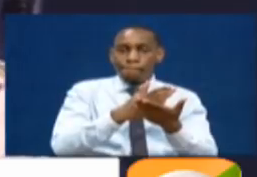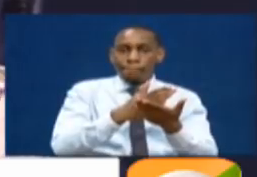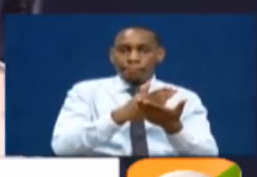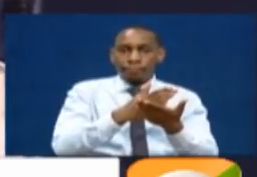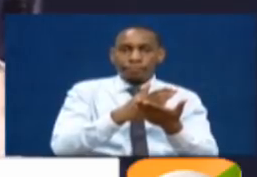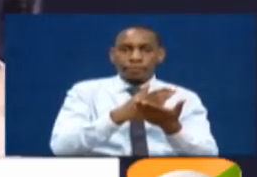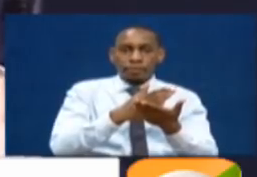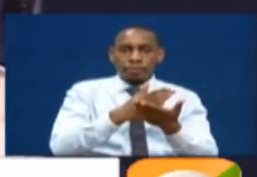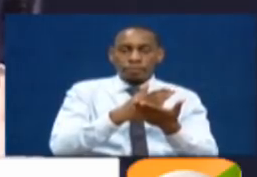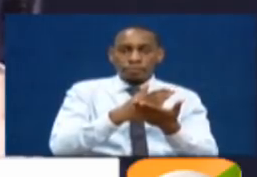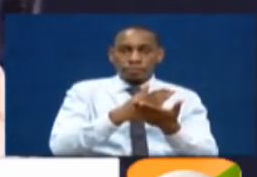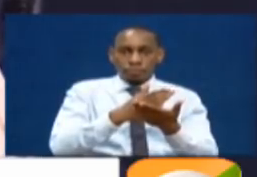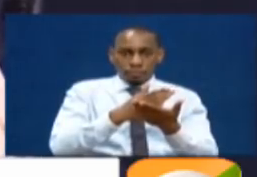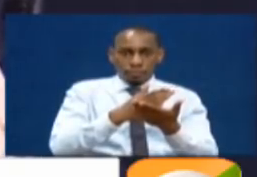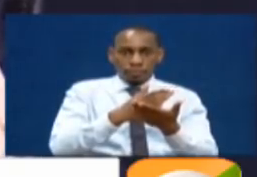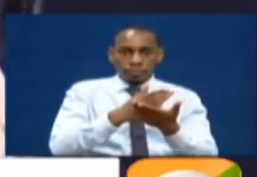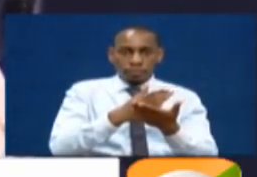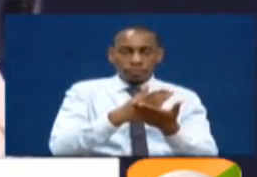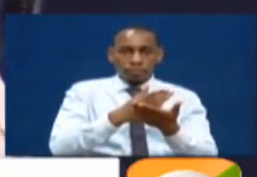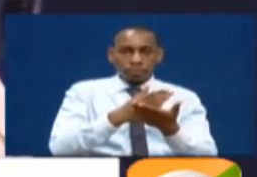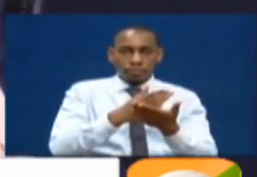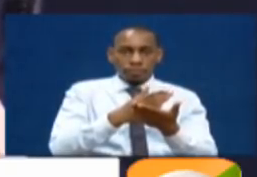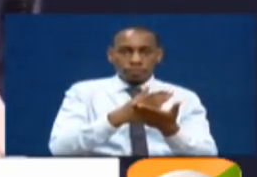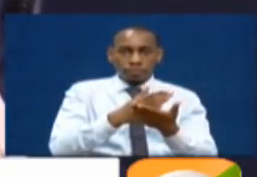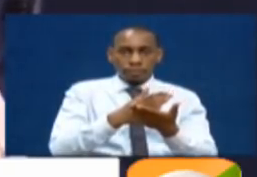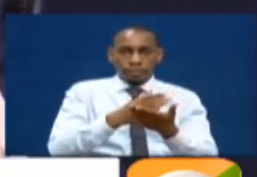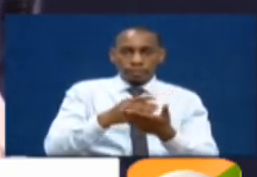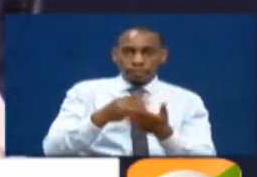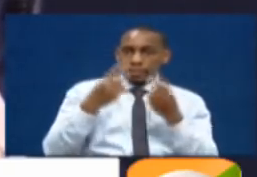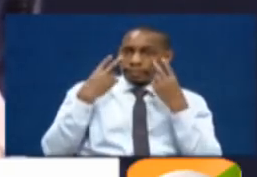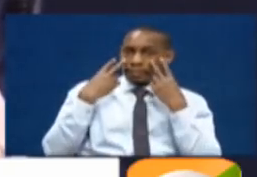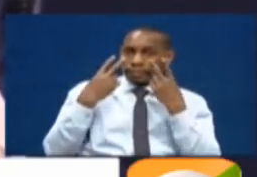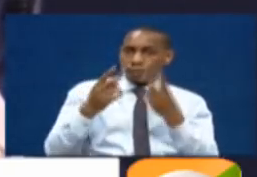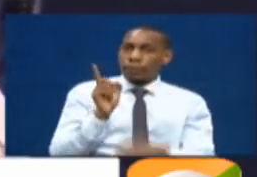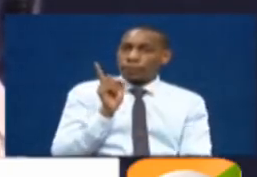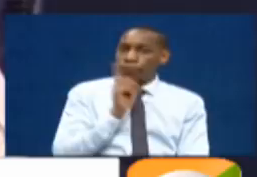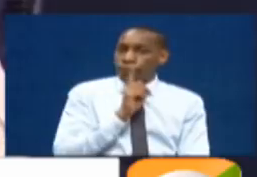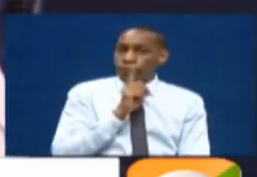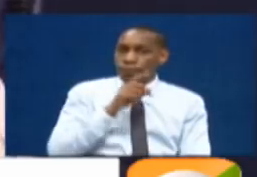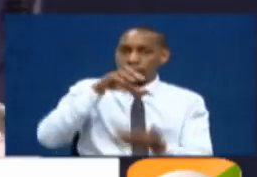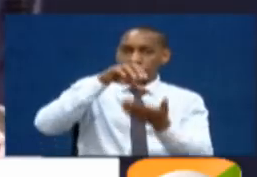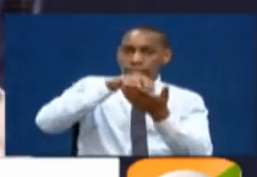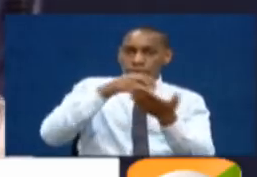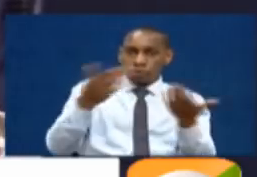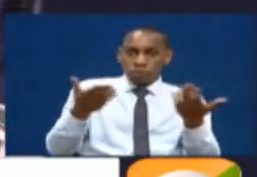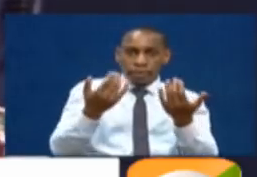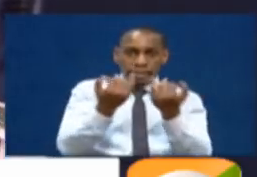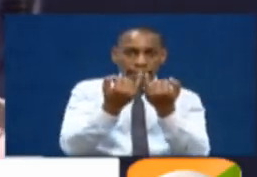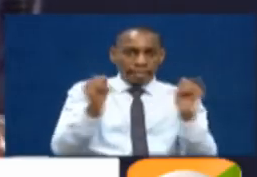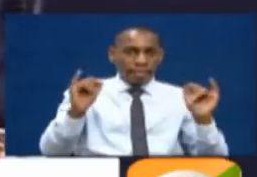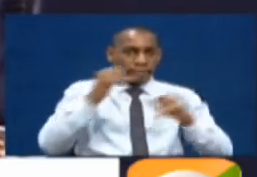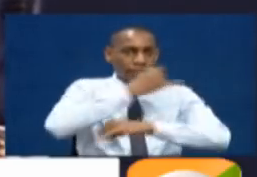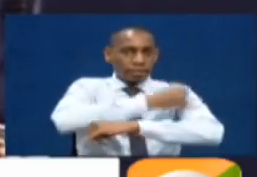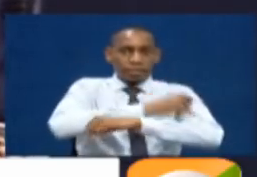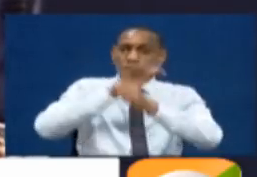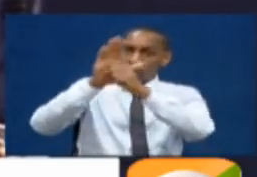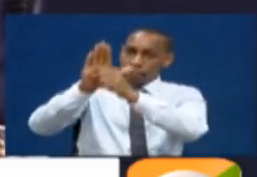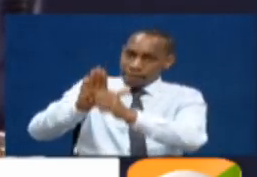We are seeing a dangerous trend where independent institutions are being